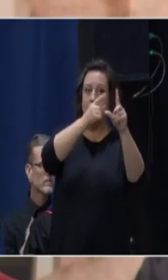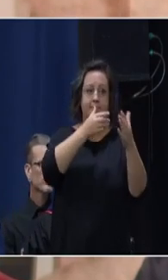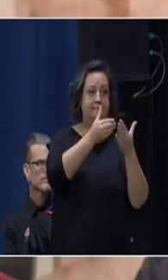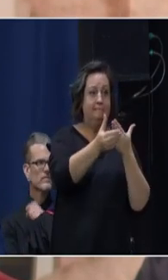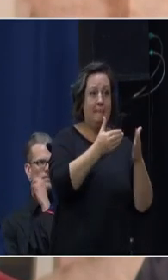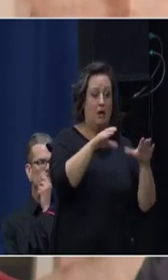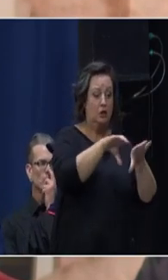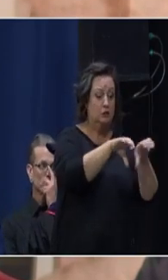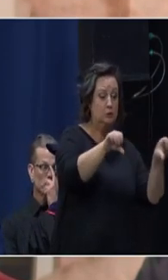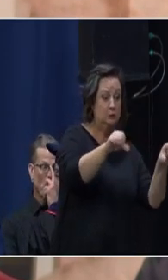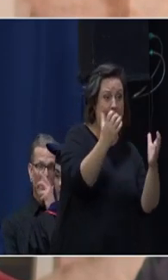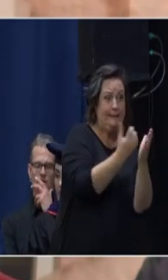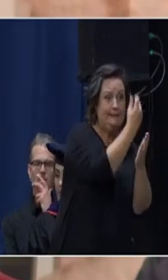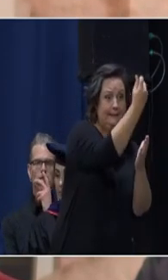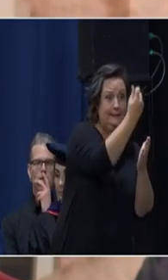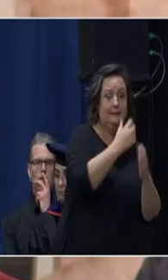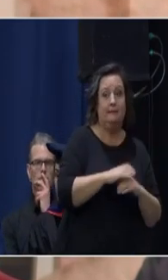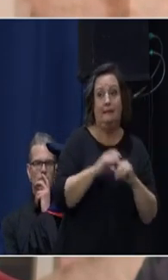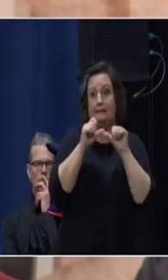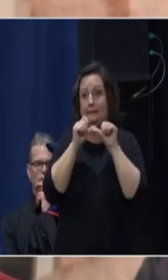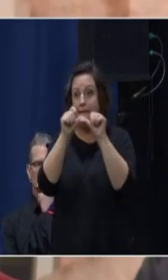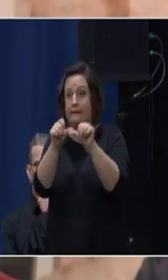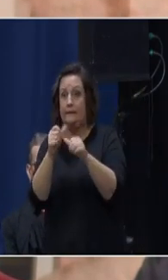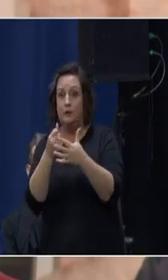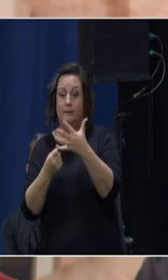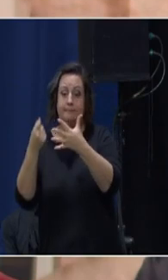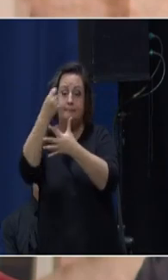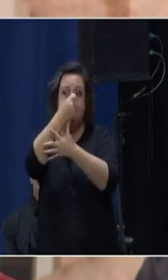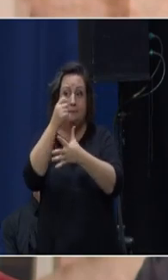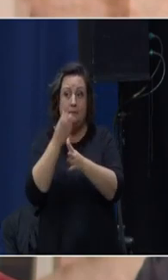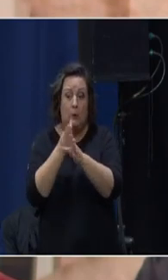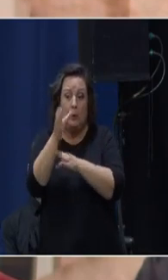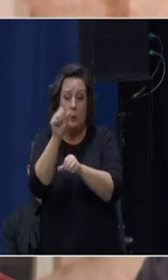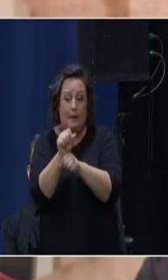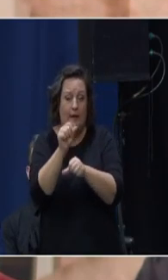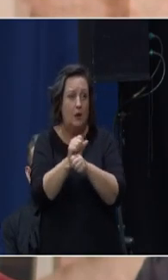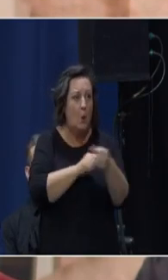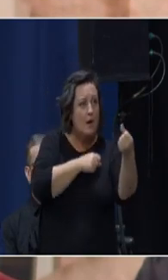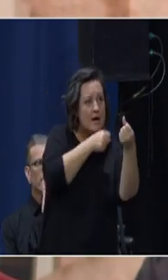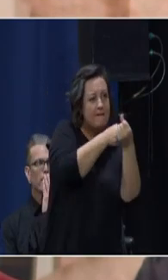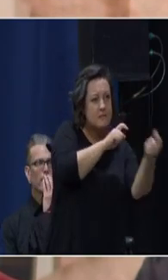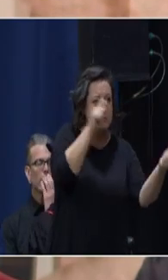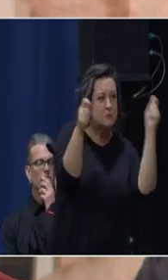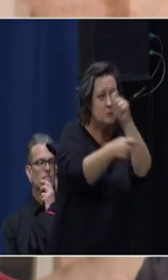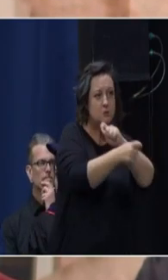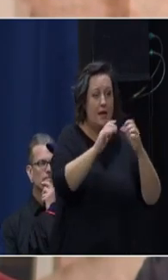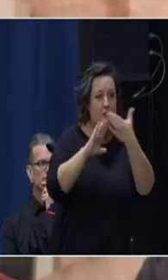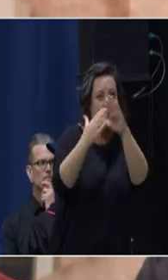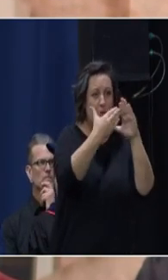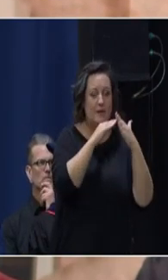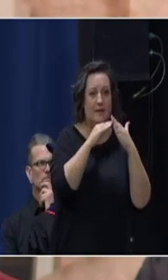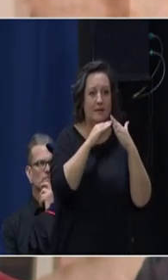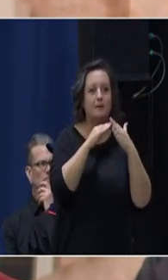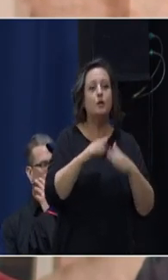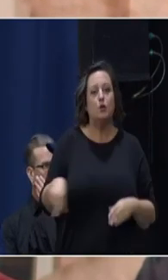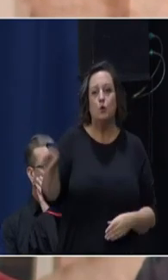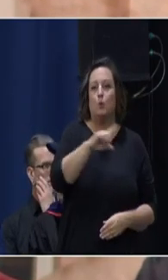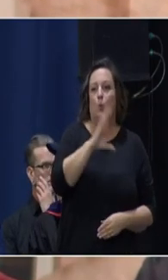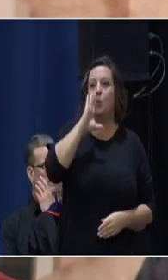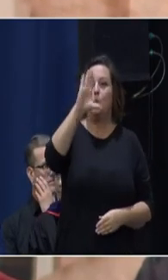UNC degree, advancing in your career, or advocating for your change in your community, you will